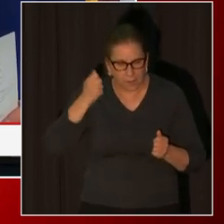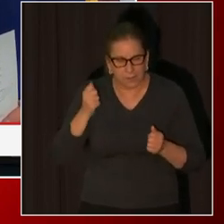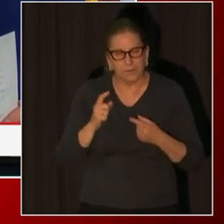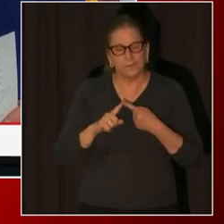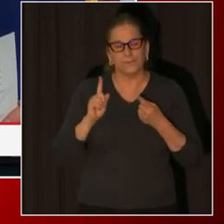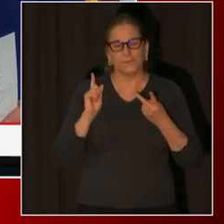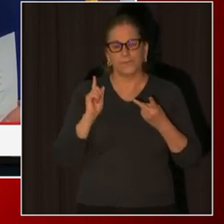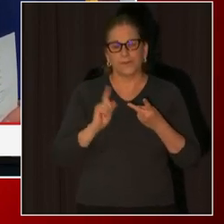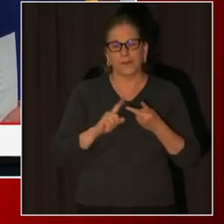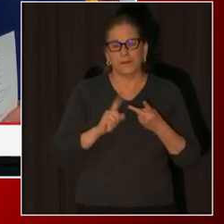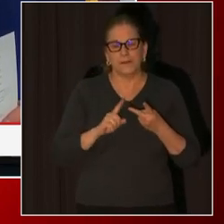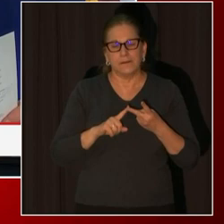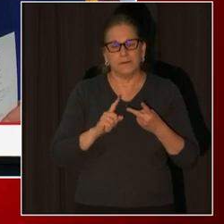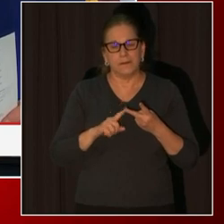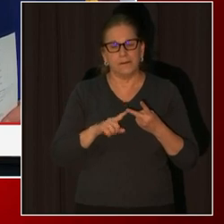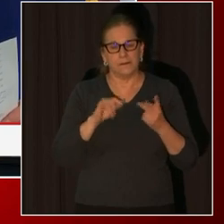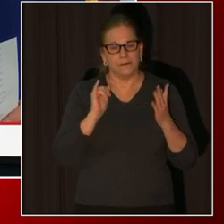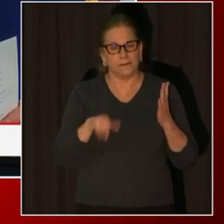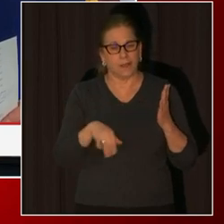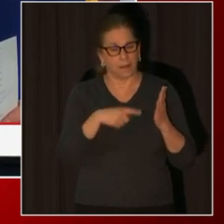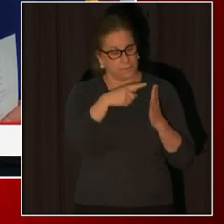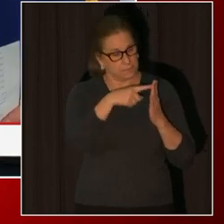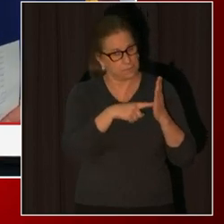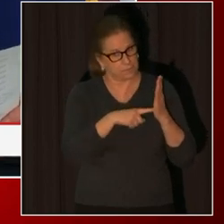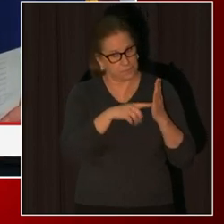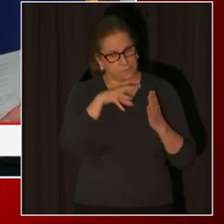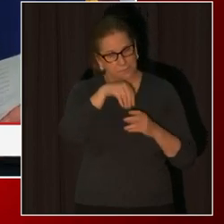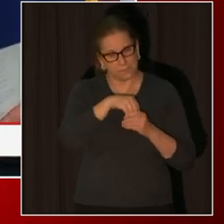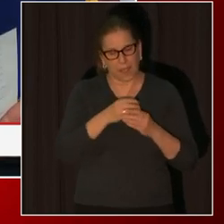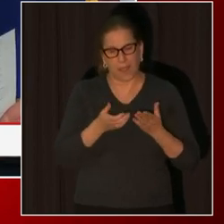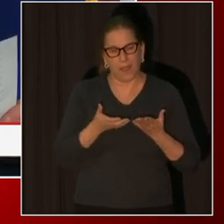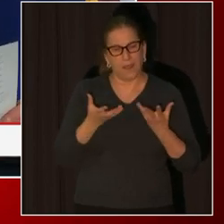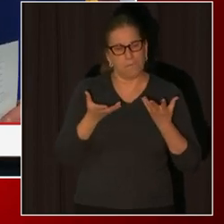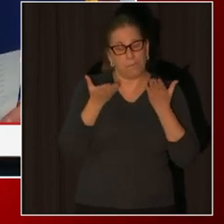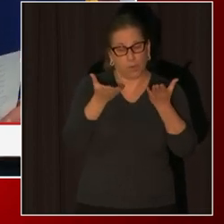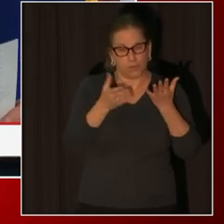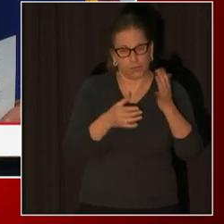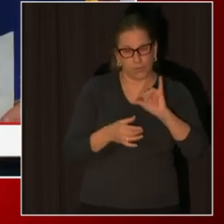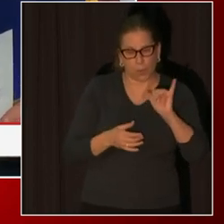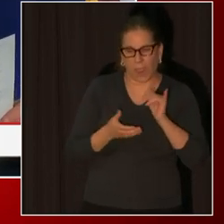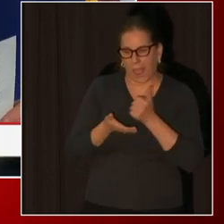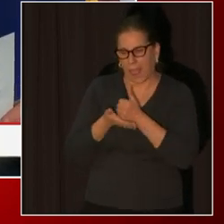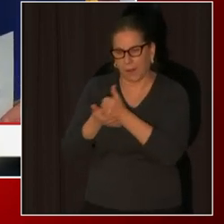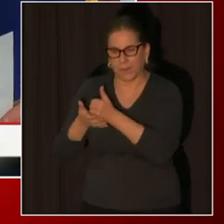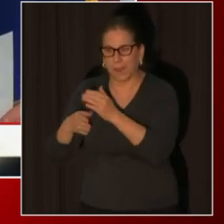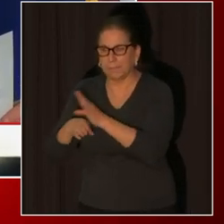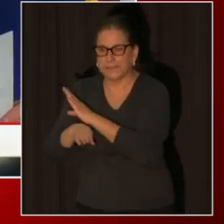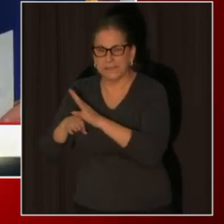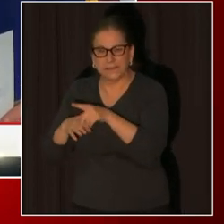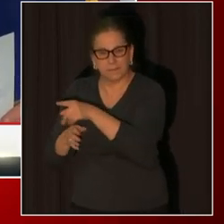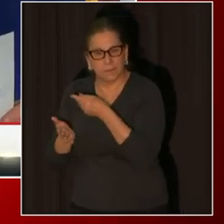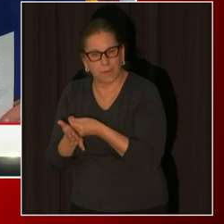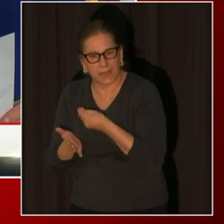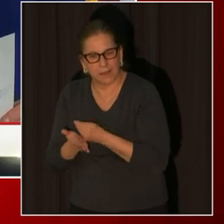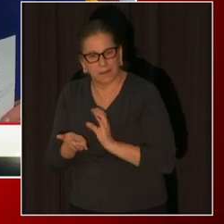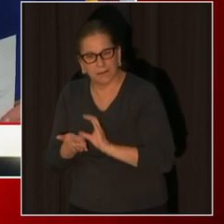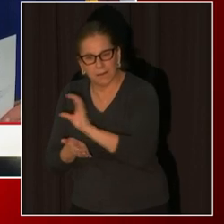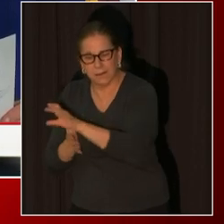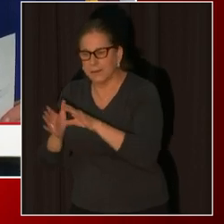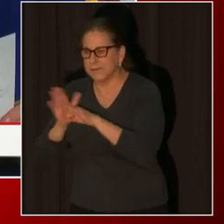Proposals to help with business and economic development, such as the micro-grant program we authorized in